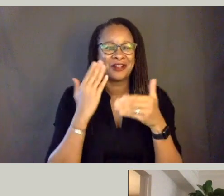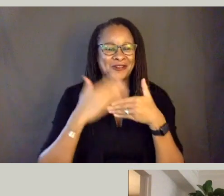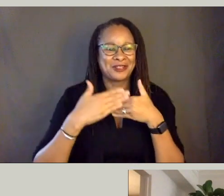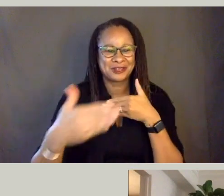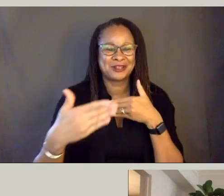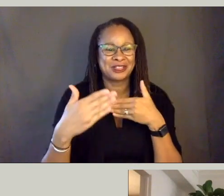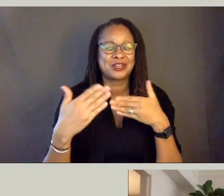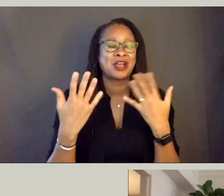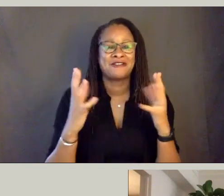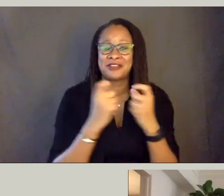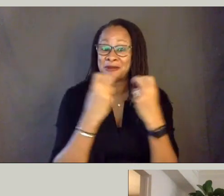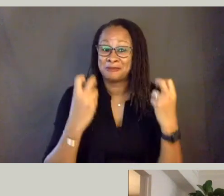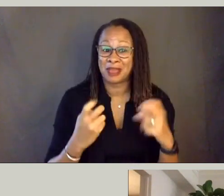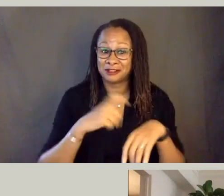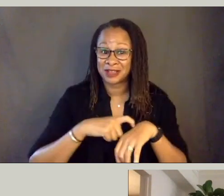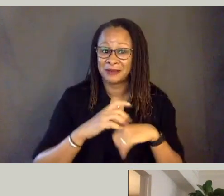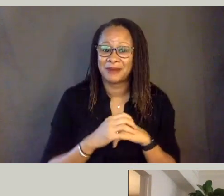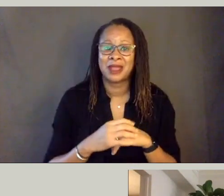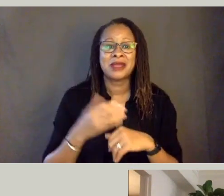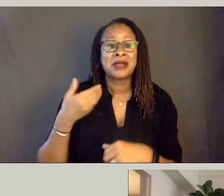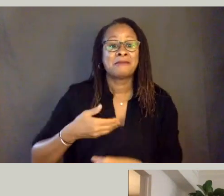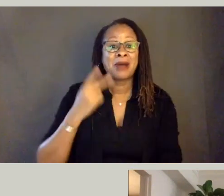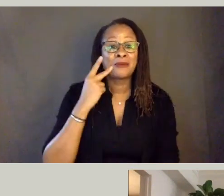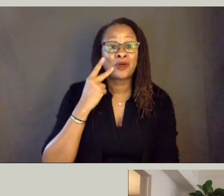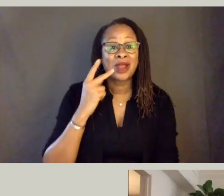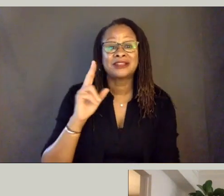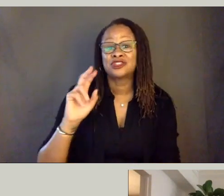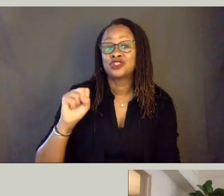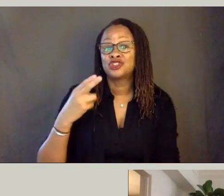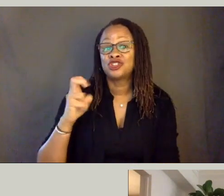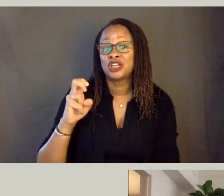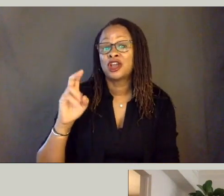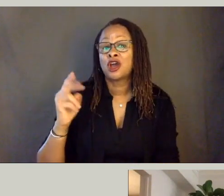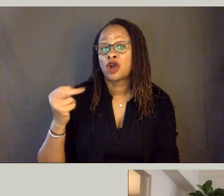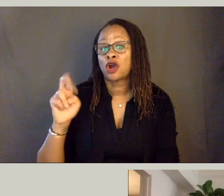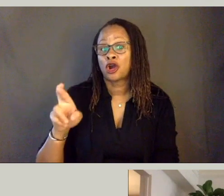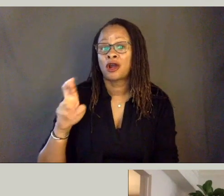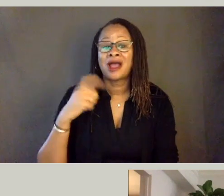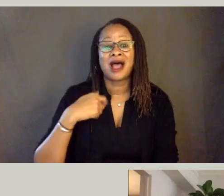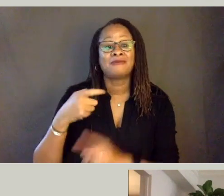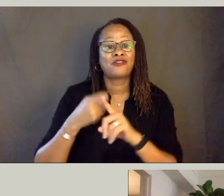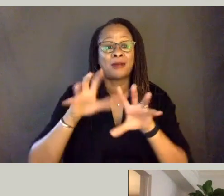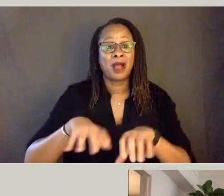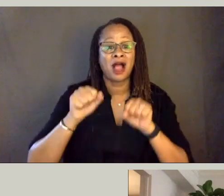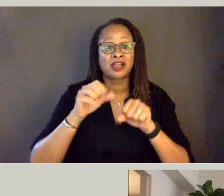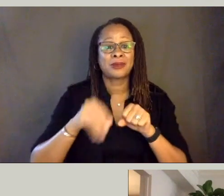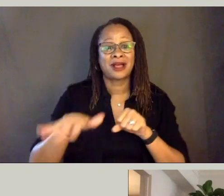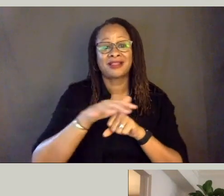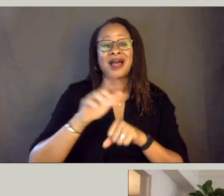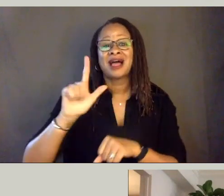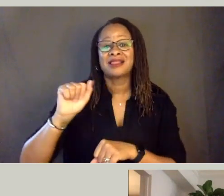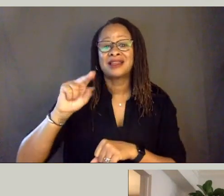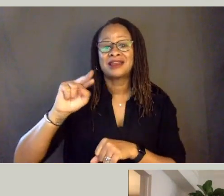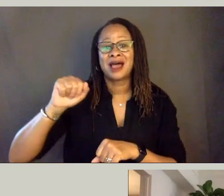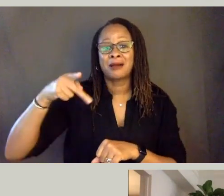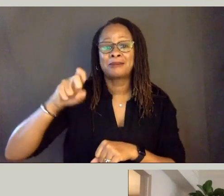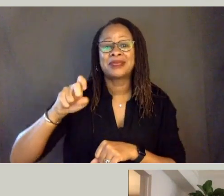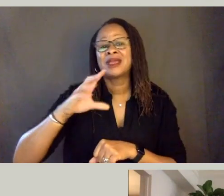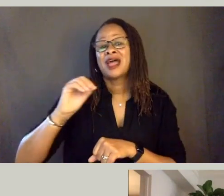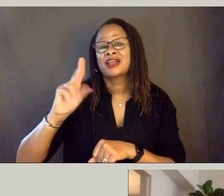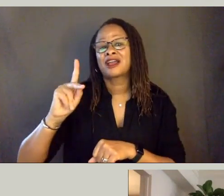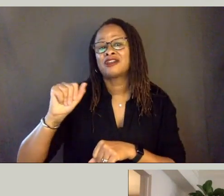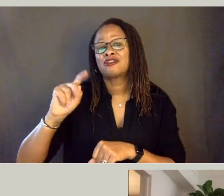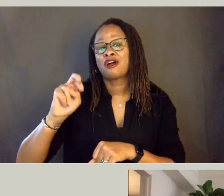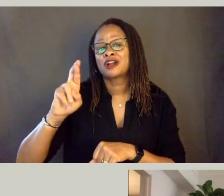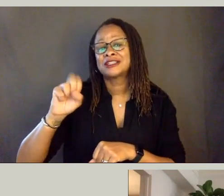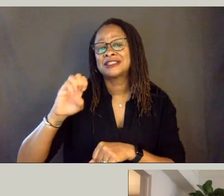My pronouns are she, her. I'm joining you from the occupied lands of the Lenape and Canarsie peoples.